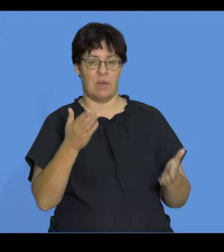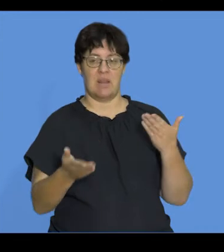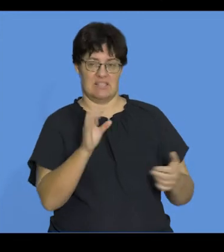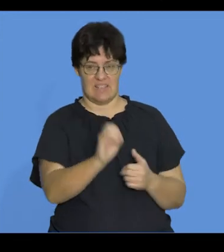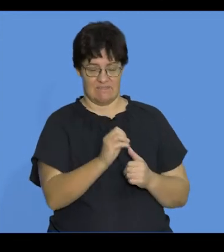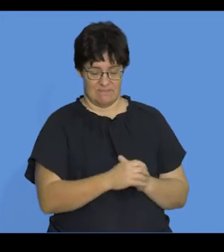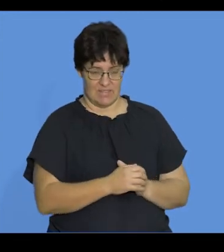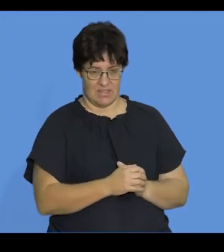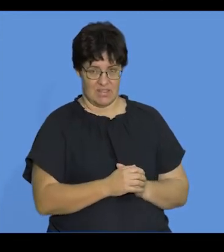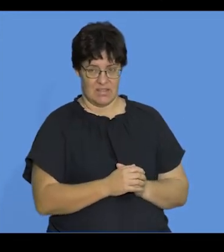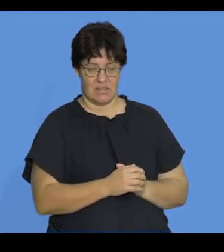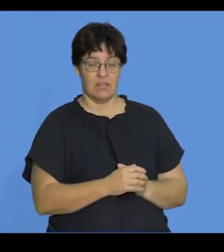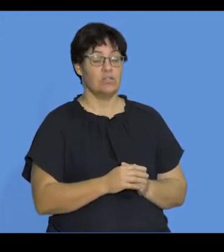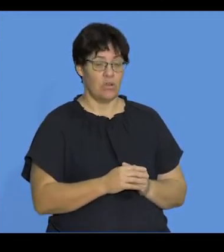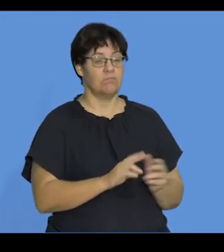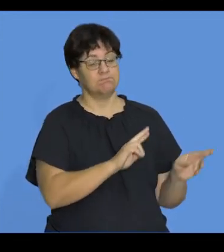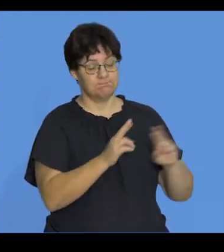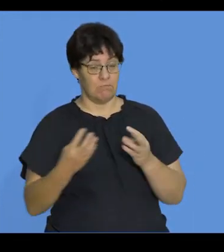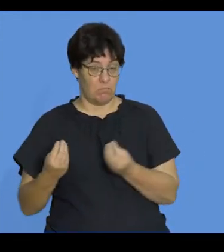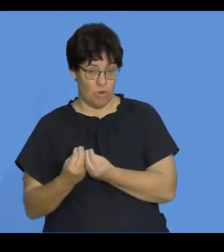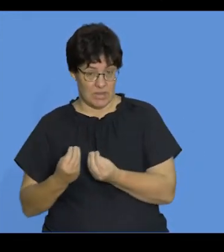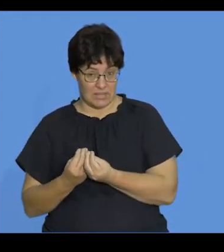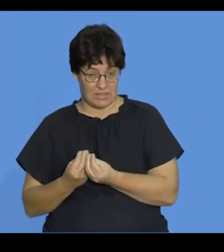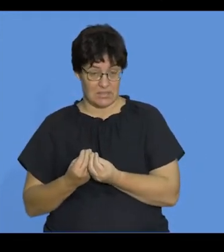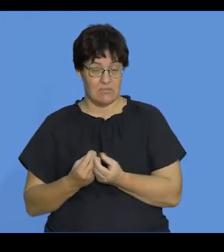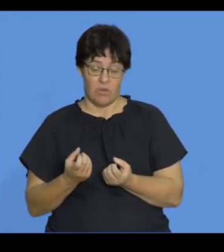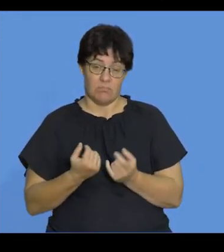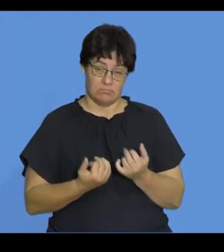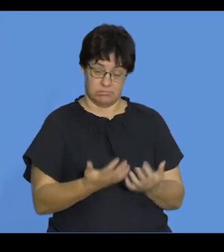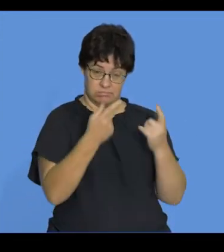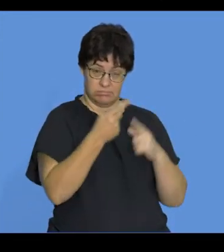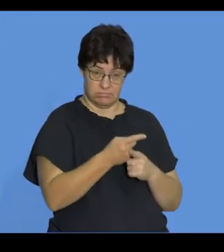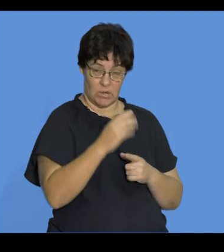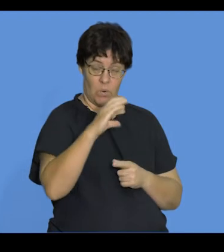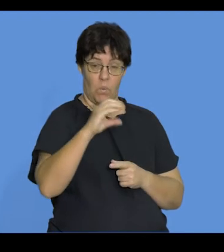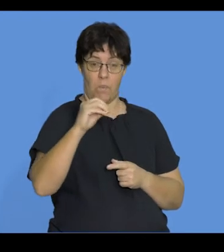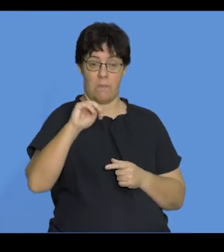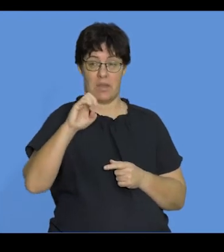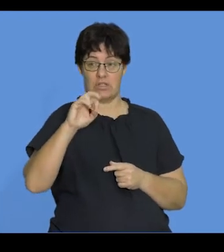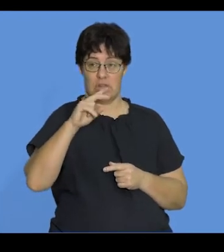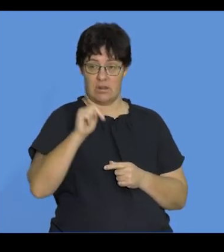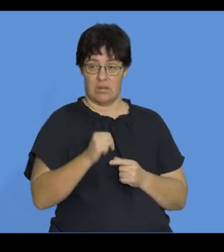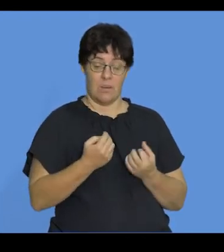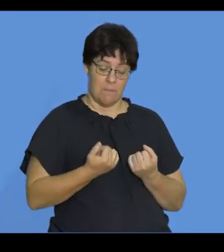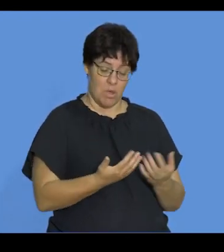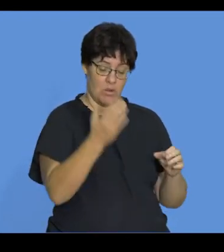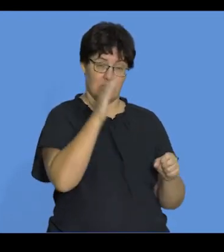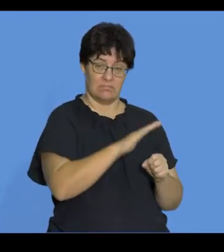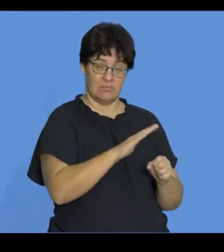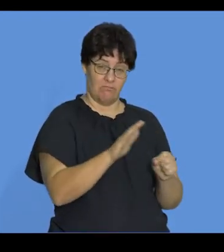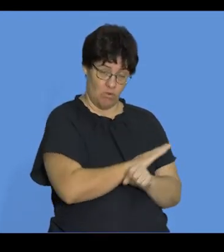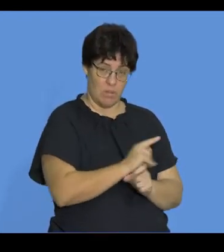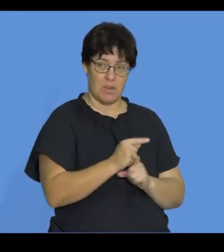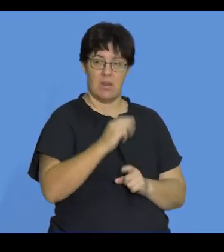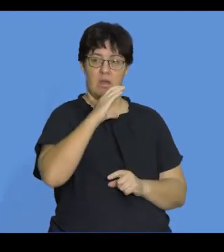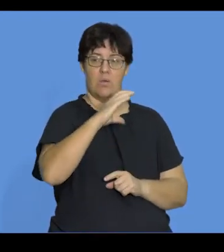which these substances react to form the product during this combustion reaction. So this burning completely, it's